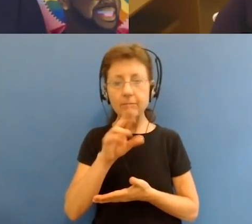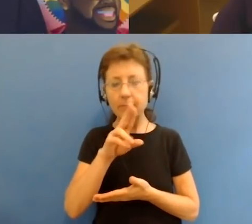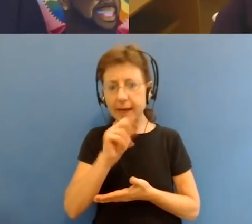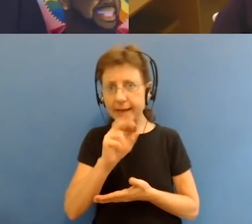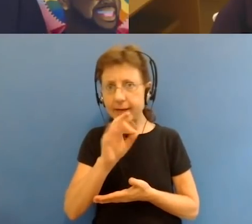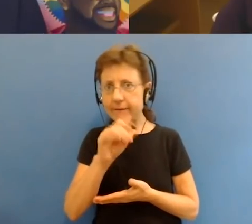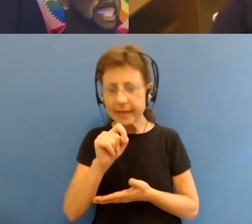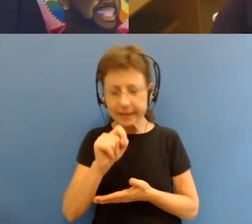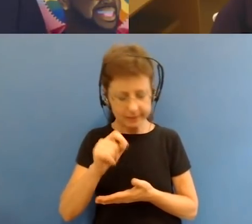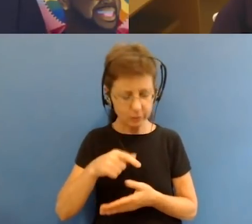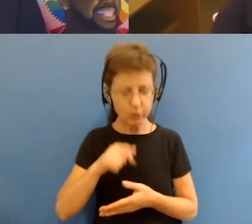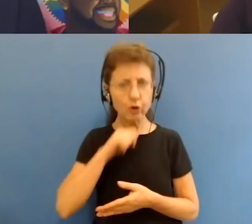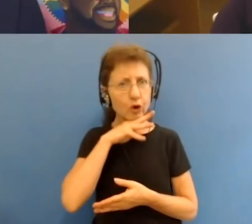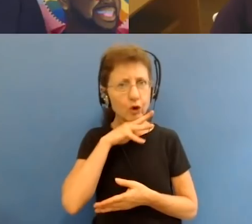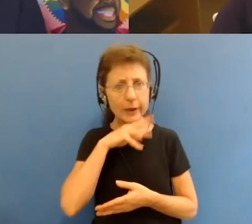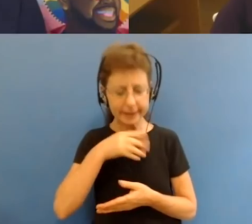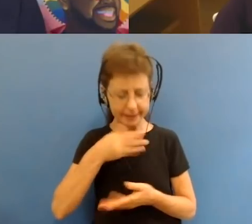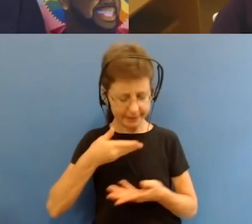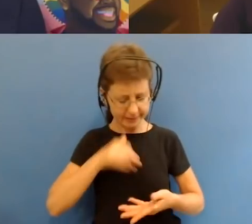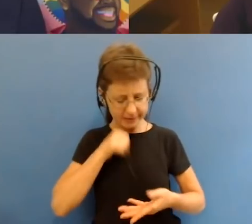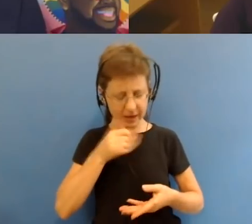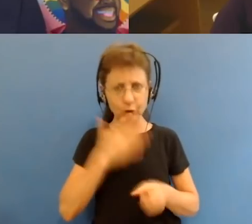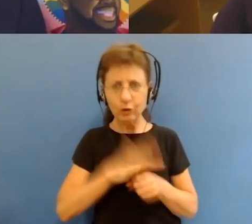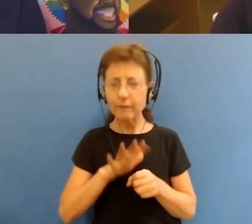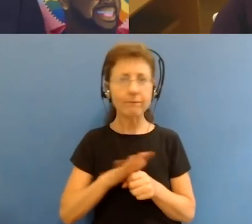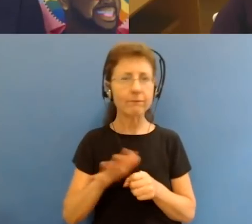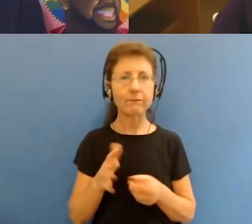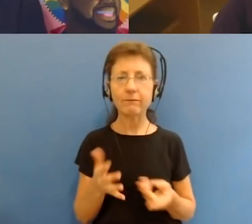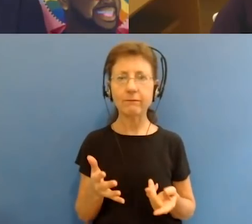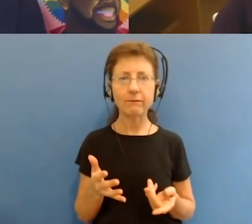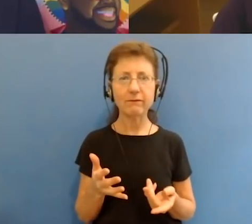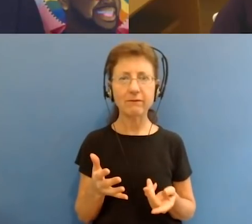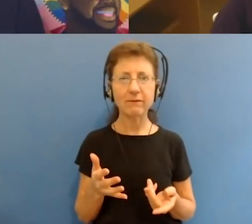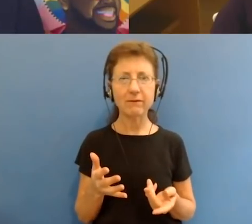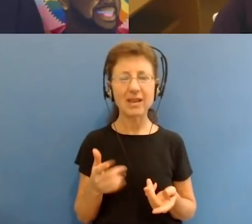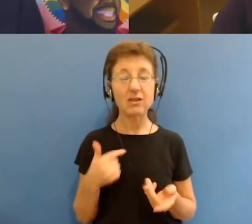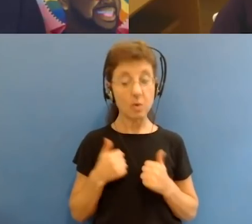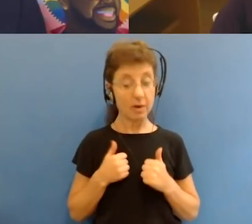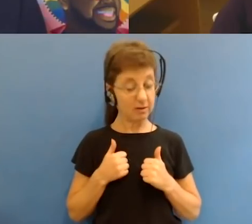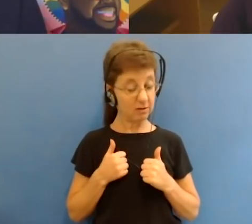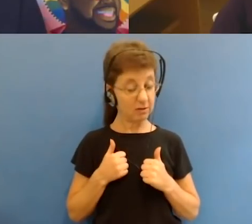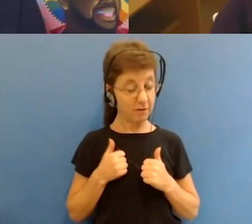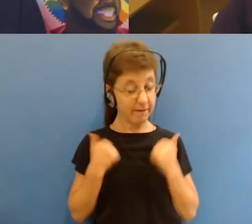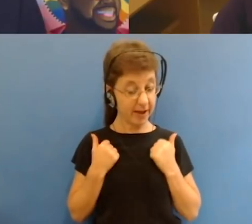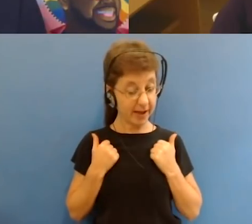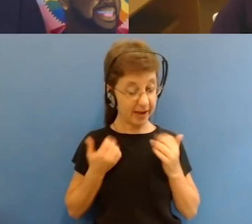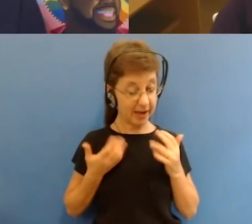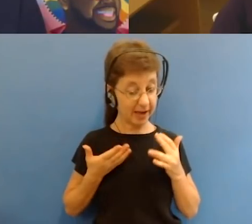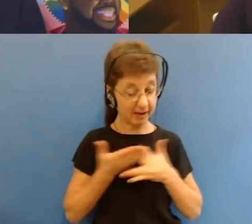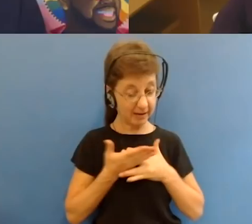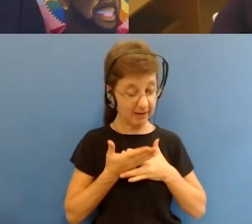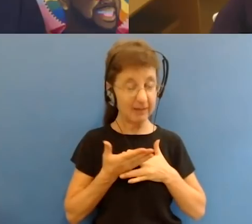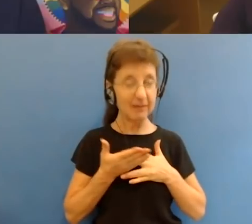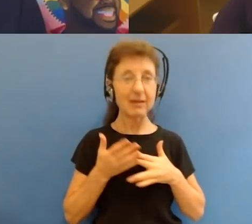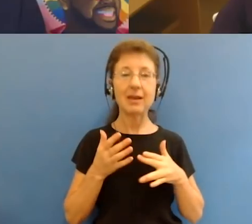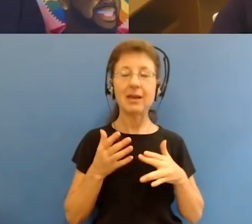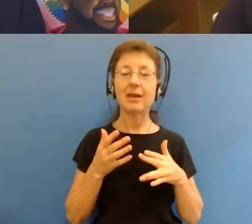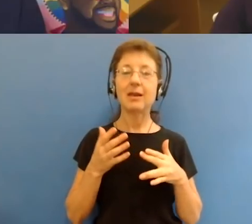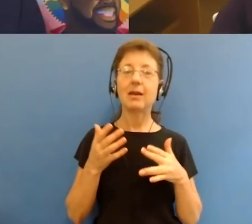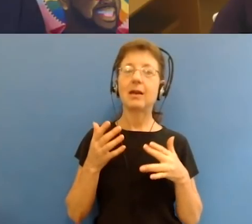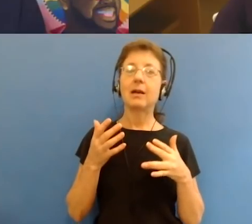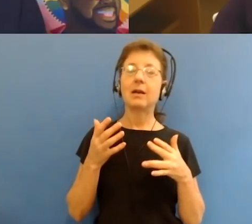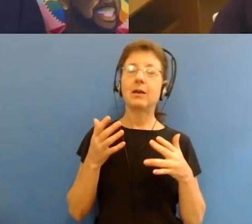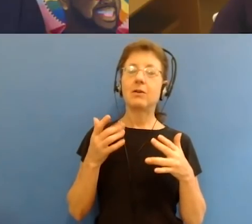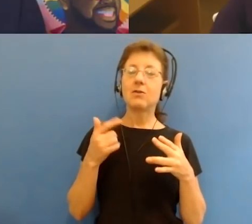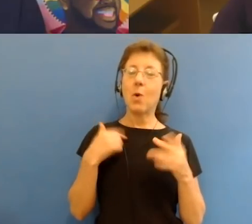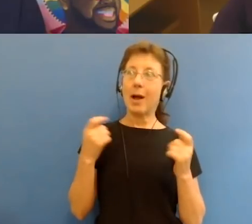dirty and not good enough, you know? And so I've survived that. And I just really celebrate the work